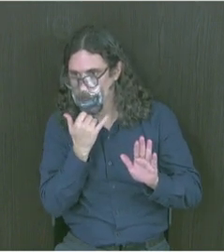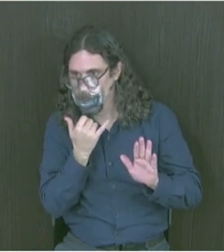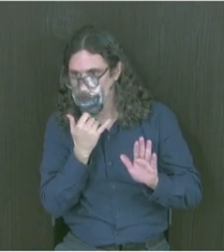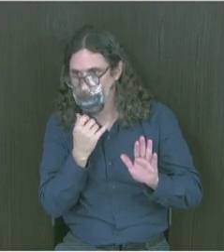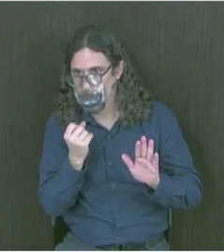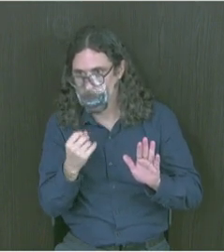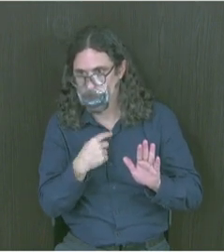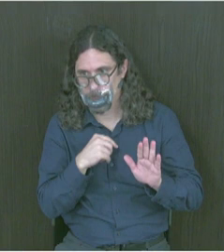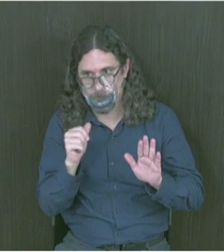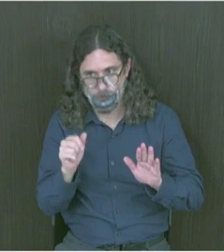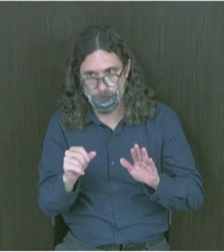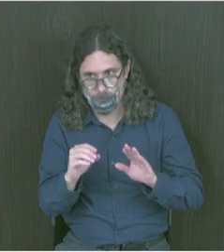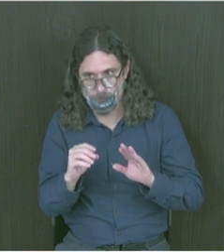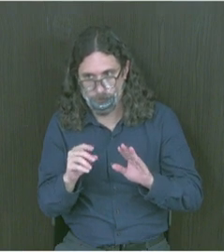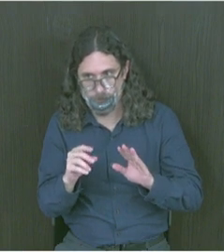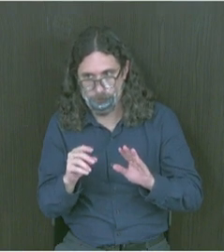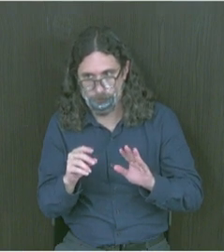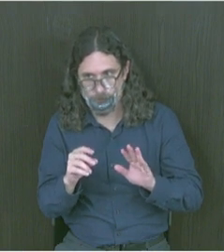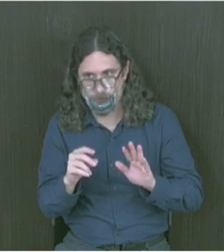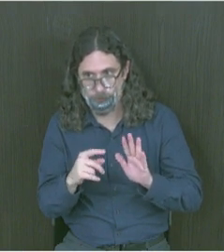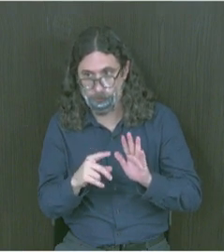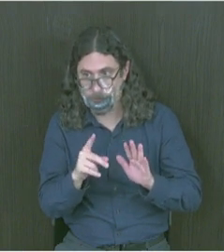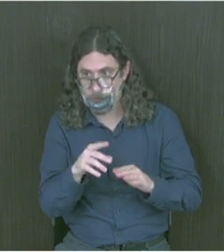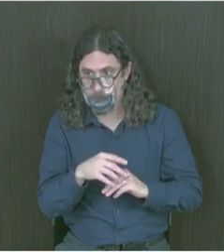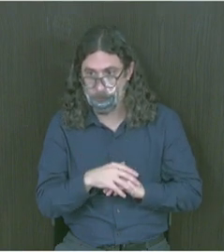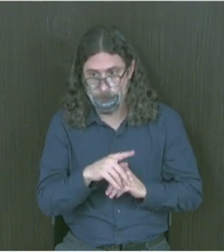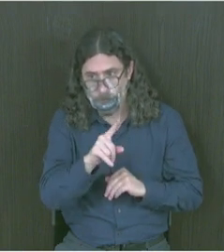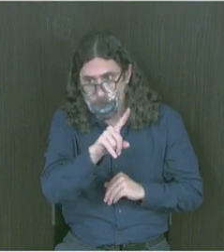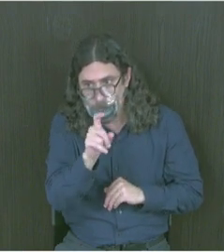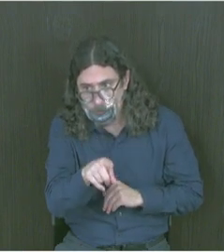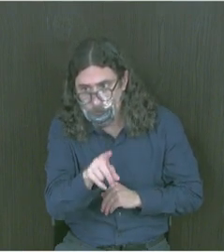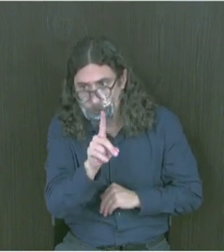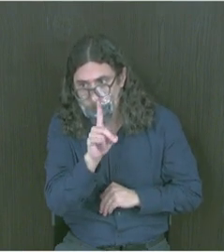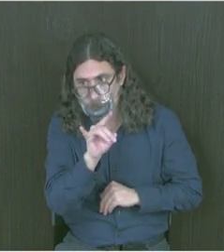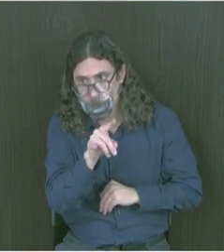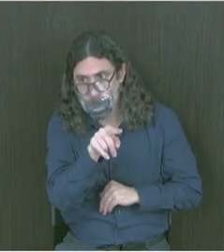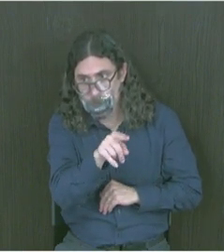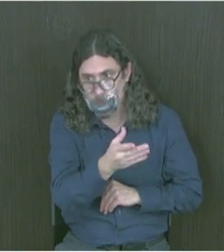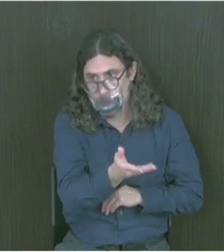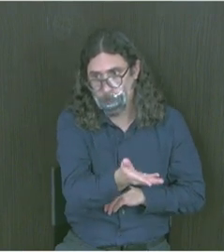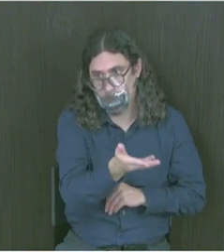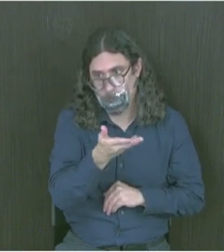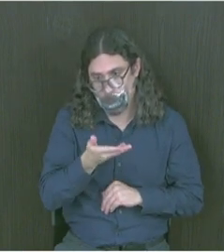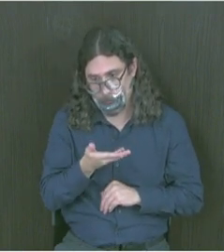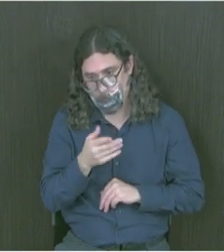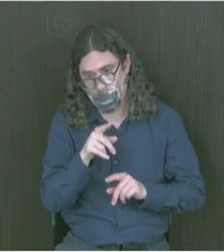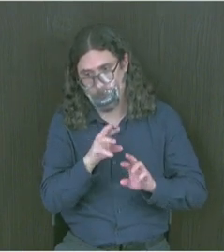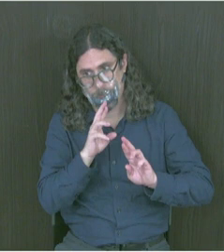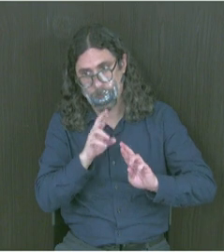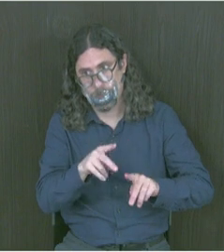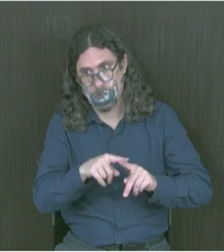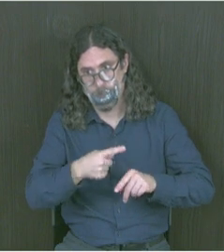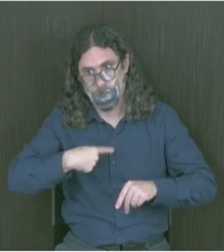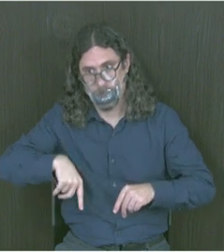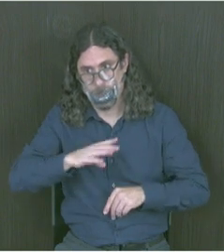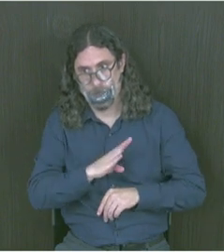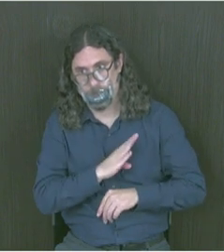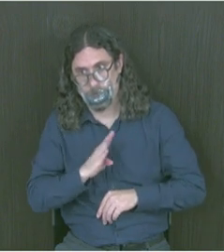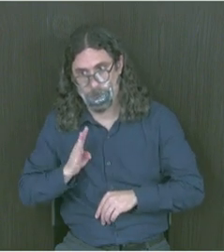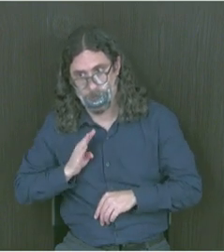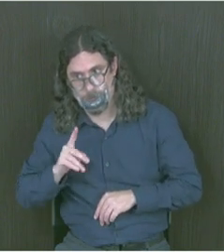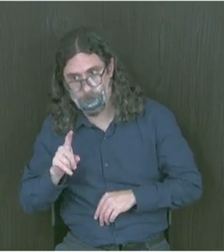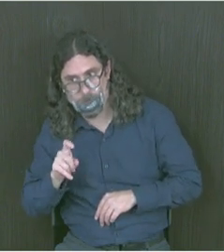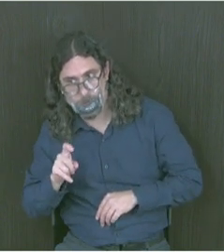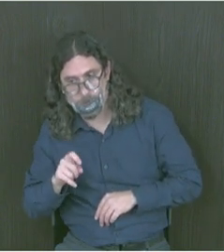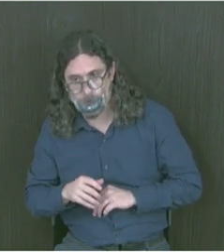you submitted that to the board pursuant to our rules? I do not have that, and I just submit to the board to consider